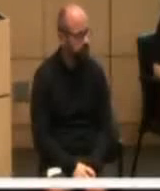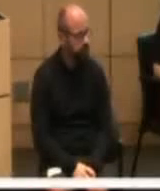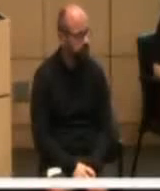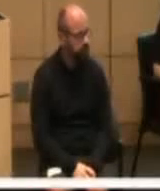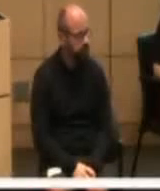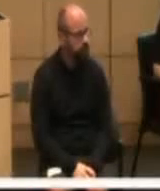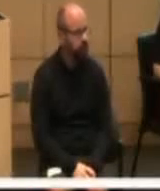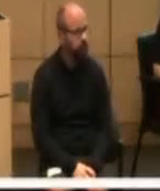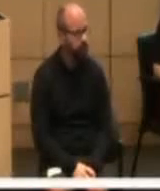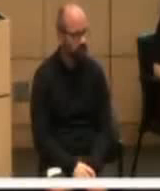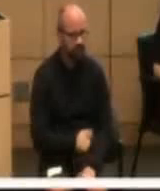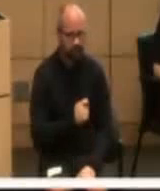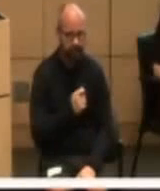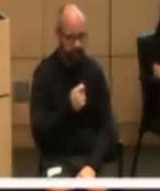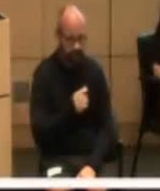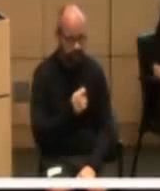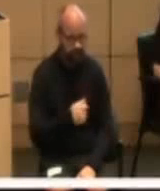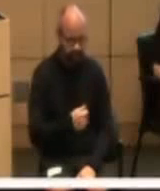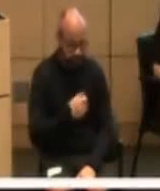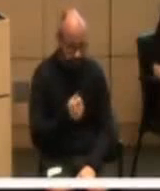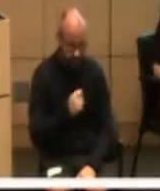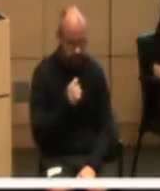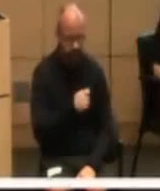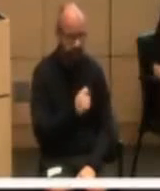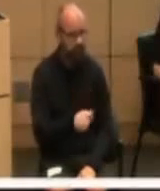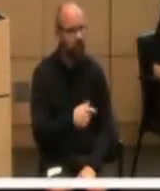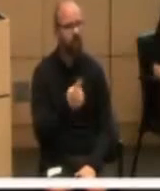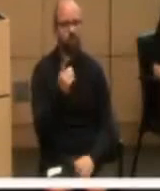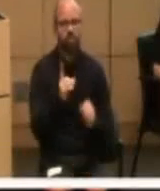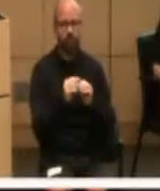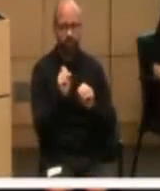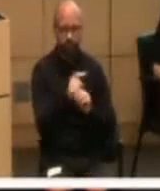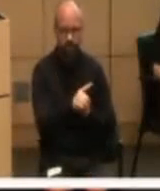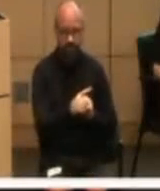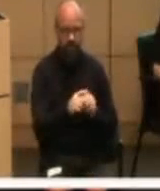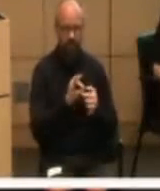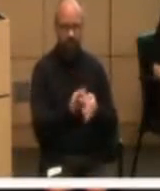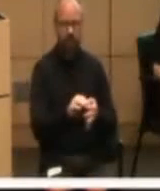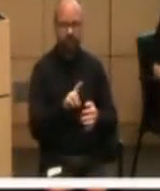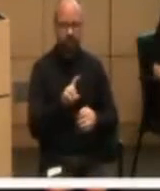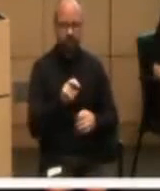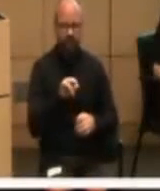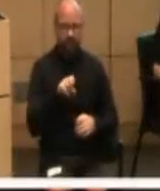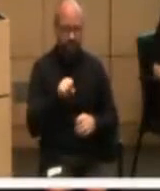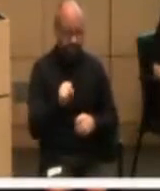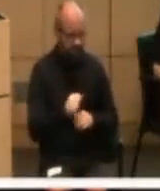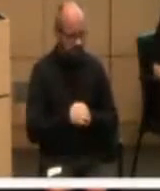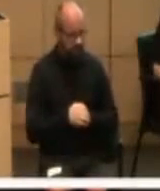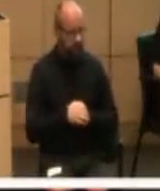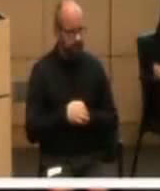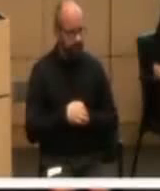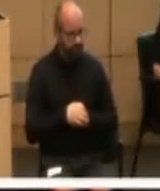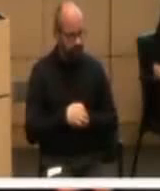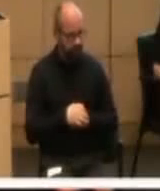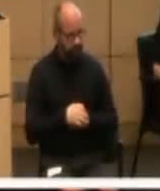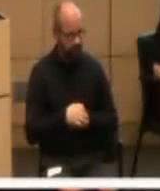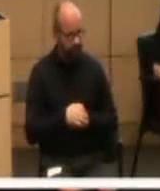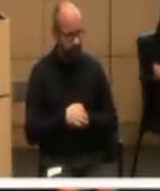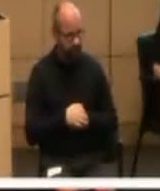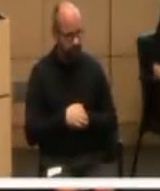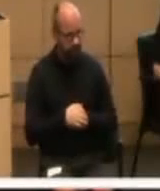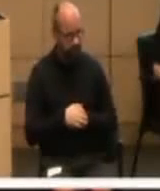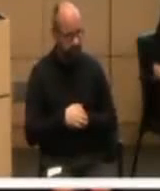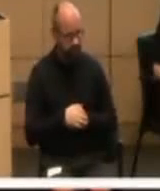Maybe that's better. Okay. So I have one more question, and it's related to devices. I'm wondering,